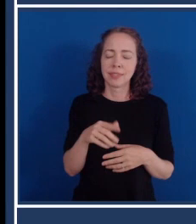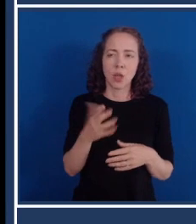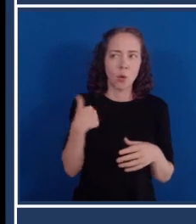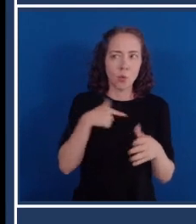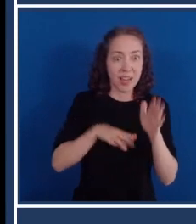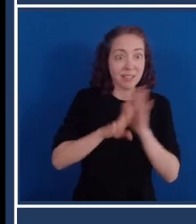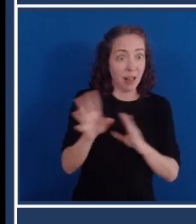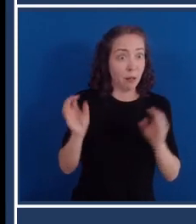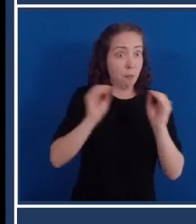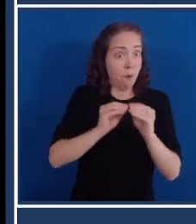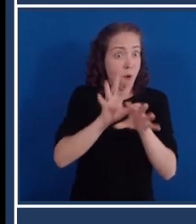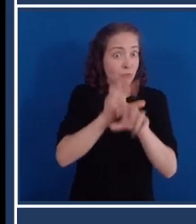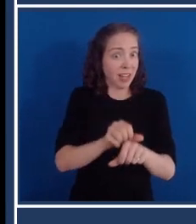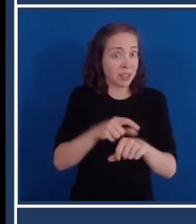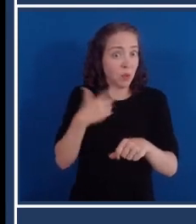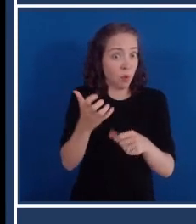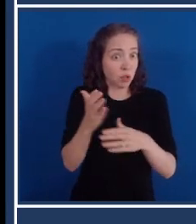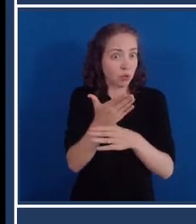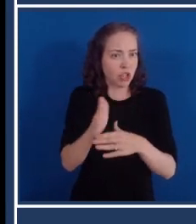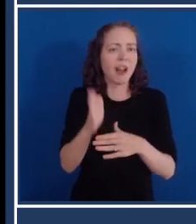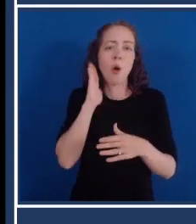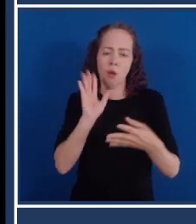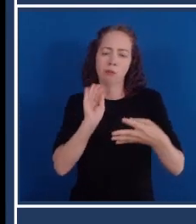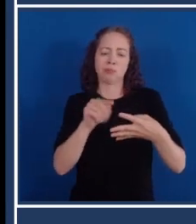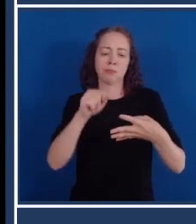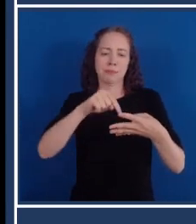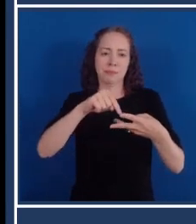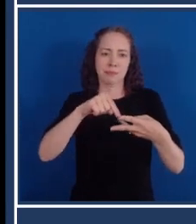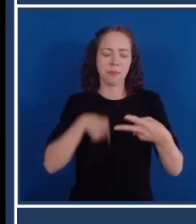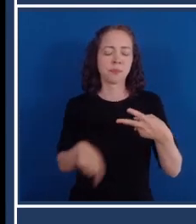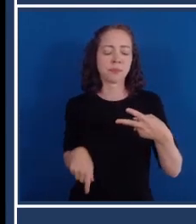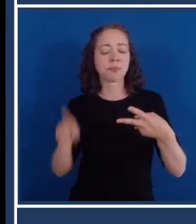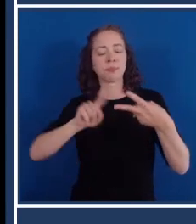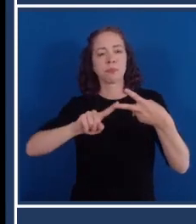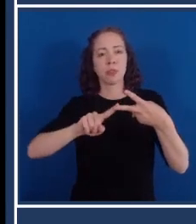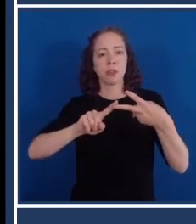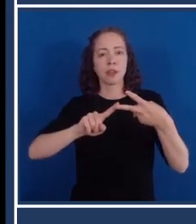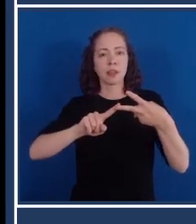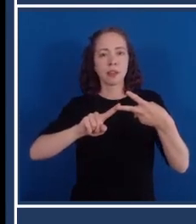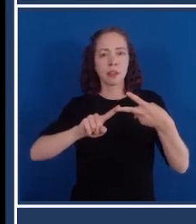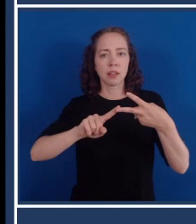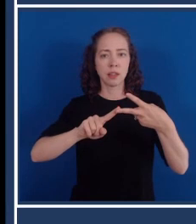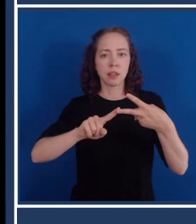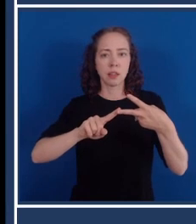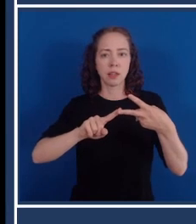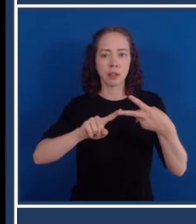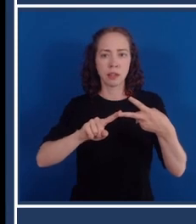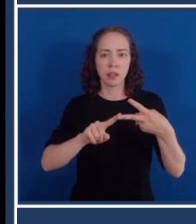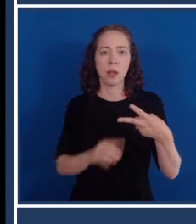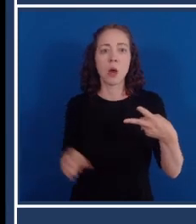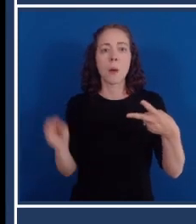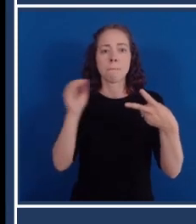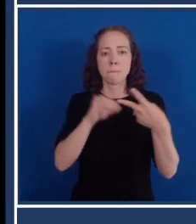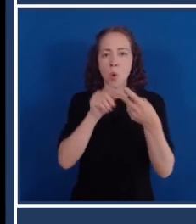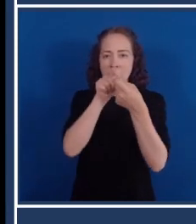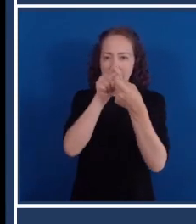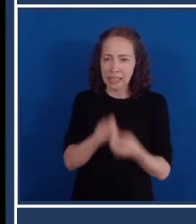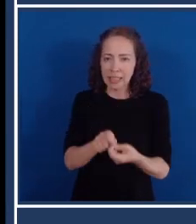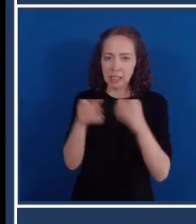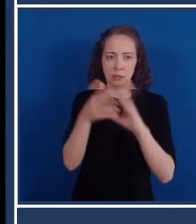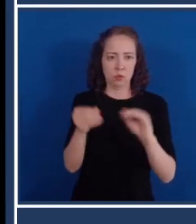with everybody. And second, you'll find a link to a more detailed story about the